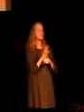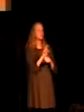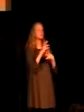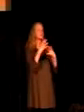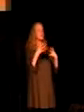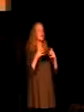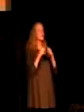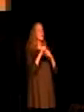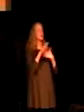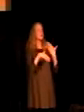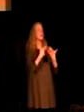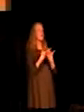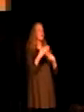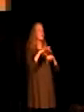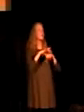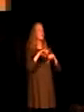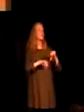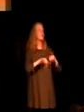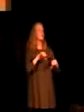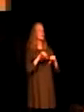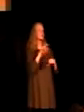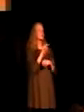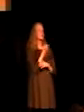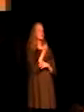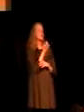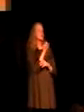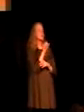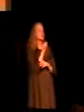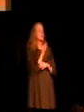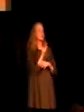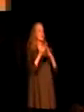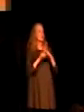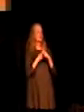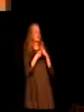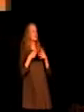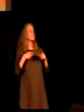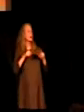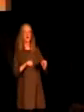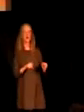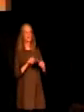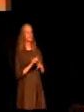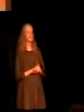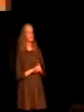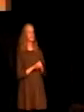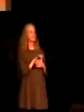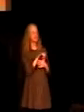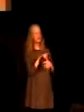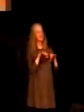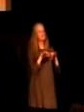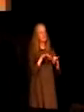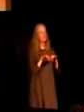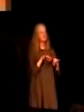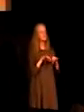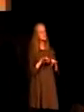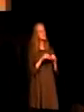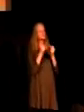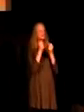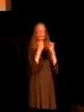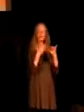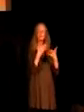all of NASA Earth science nowadays. It totally started by accident. It actually tells you all sorts of things